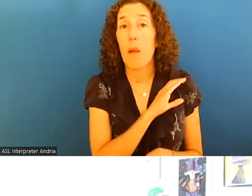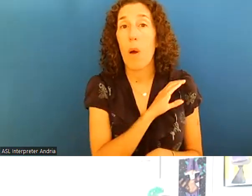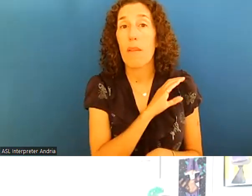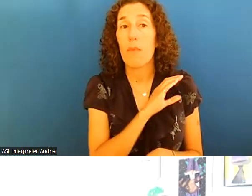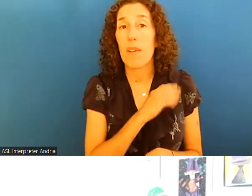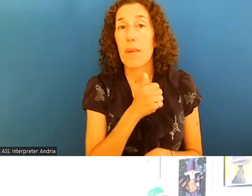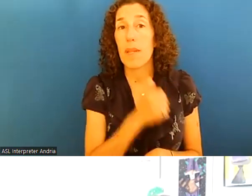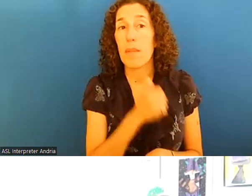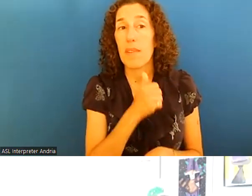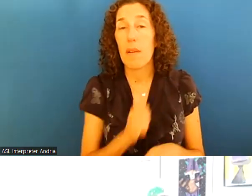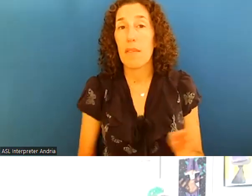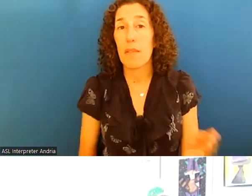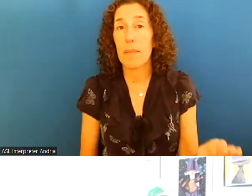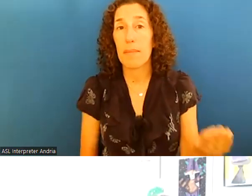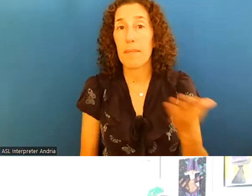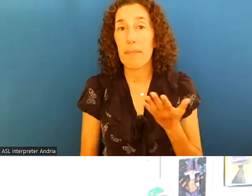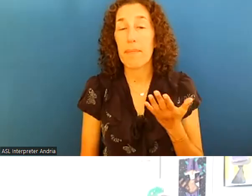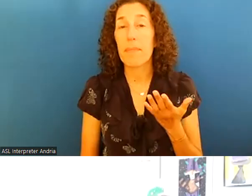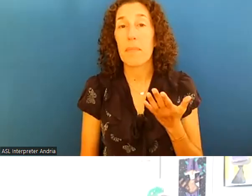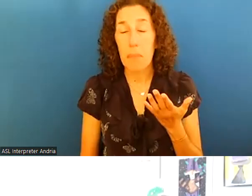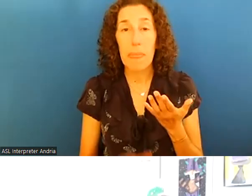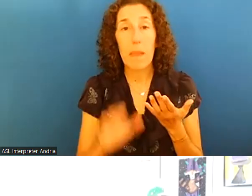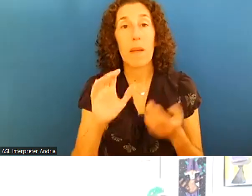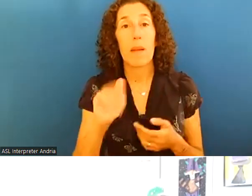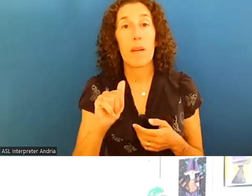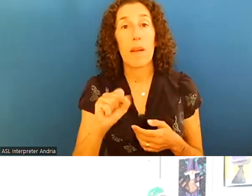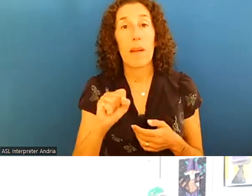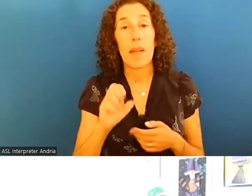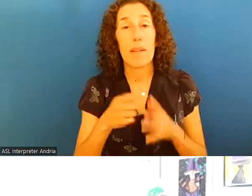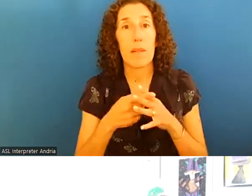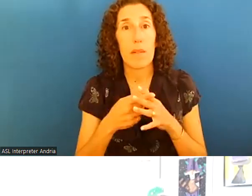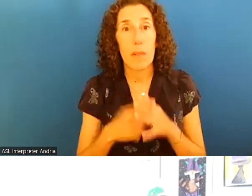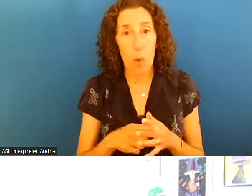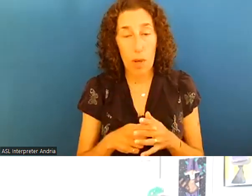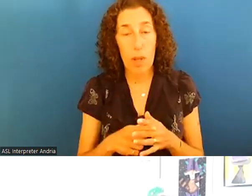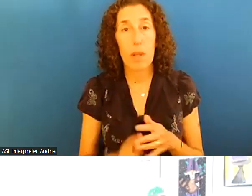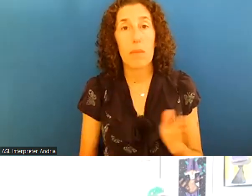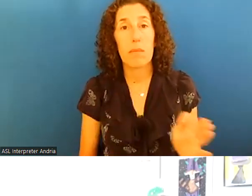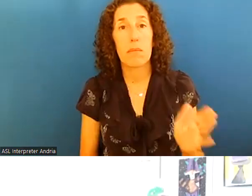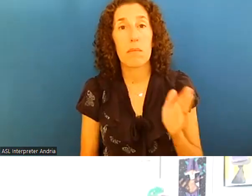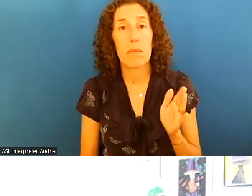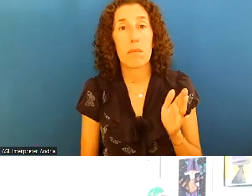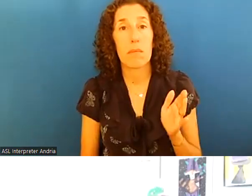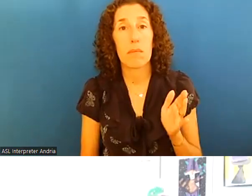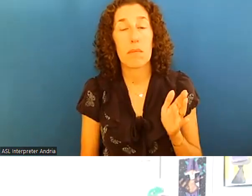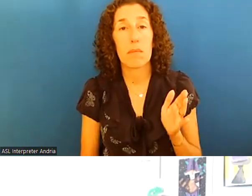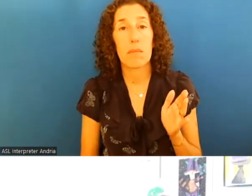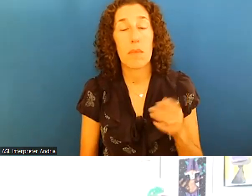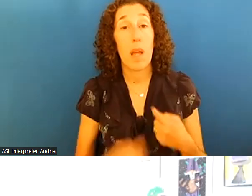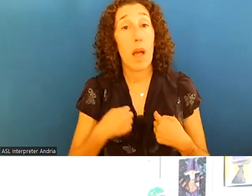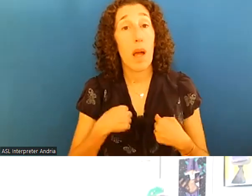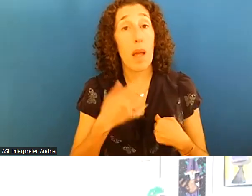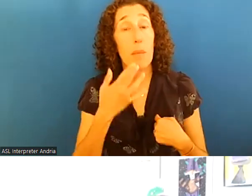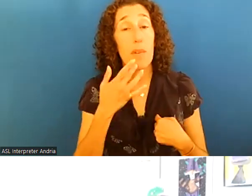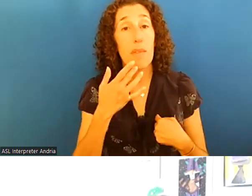gotten the case and kind of been made aware of what's going on. I prefer to get the call and go straight to the hospital.